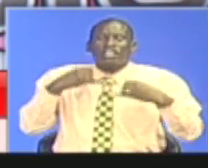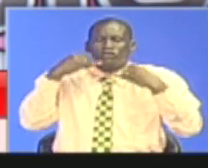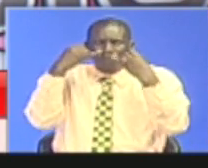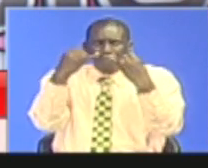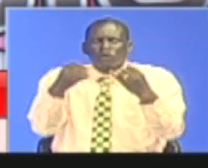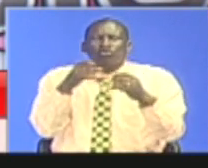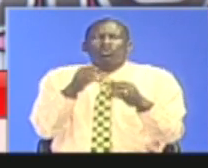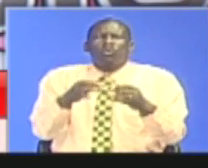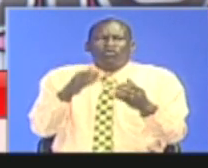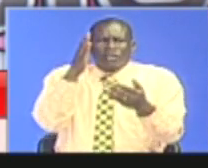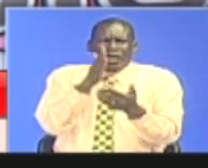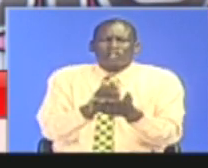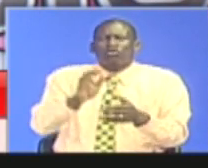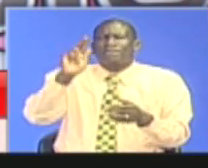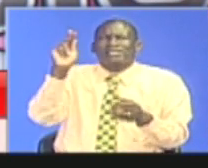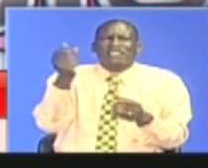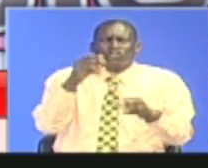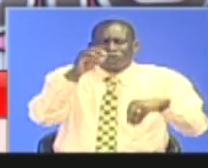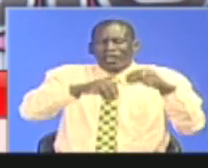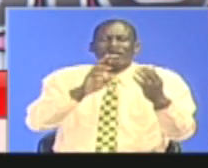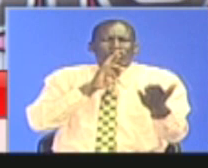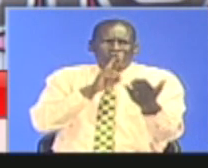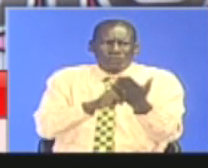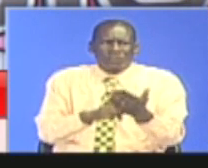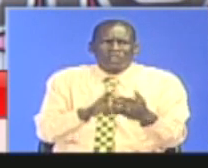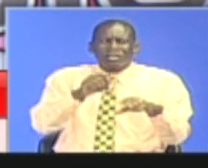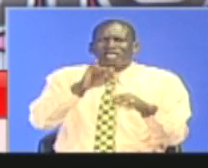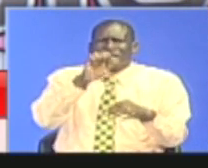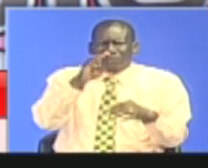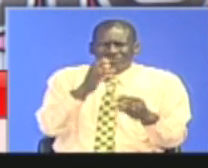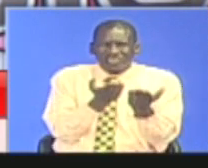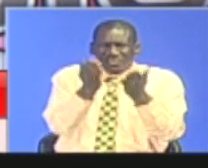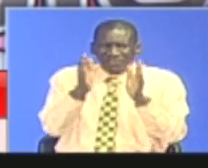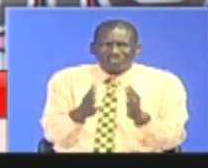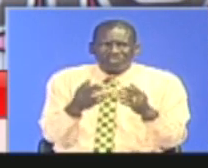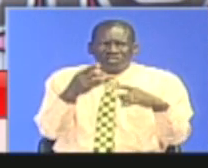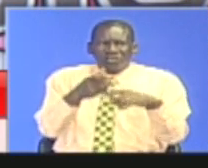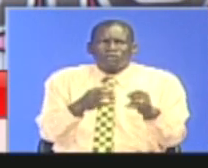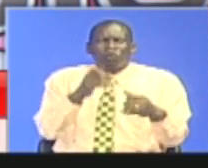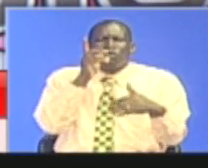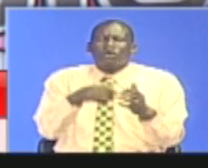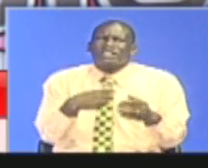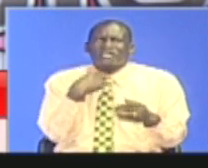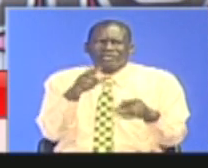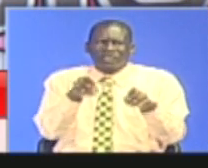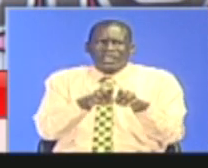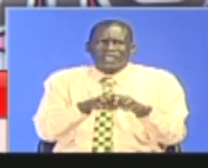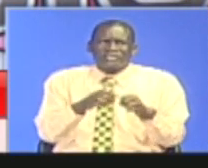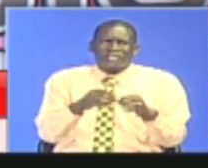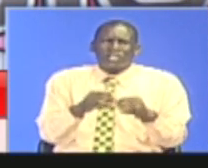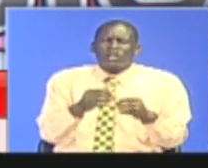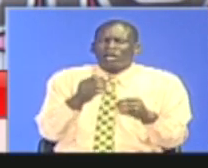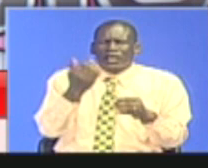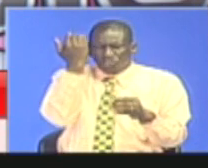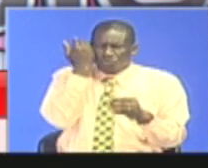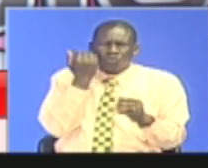of the actual presidential election results in the IEBC servers from what they termed as, quote, confidential